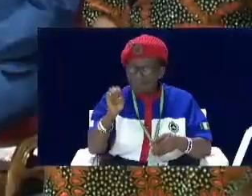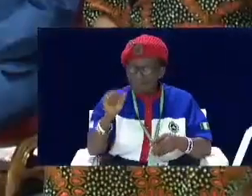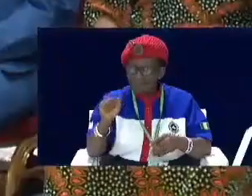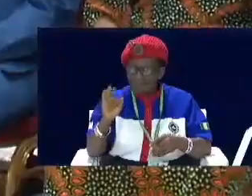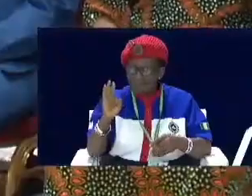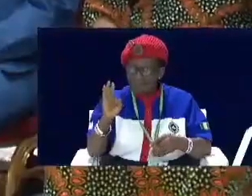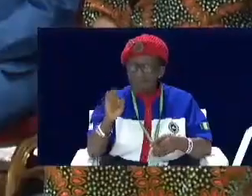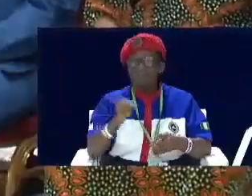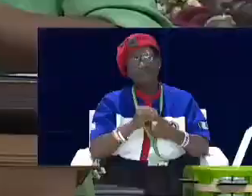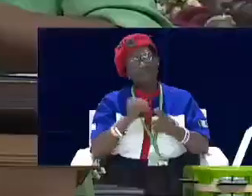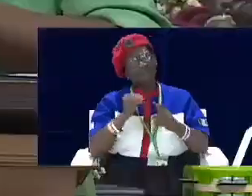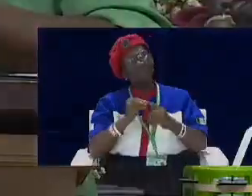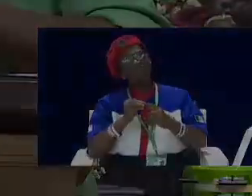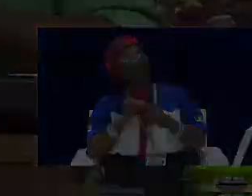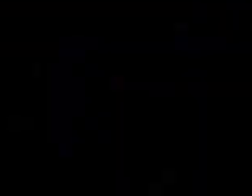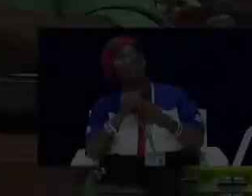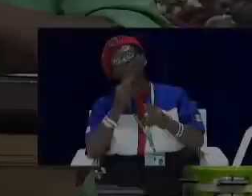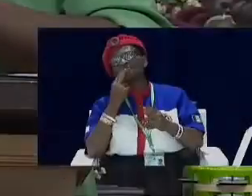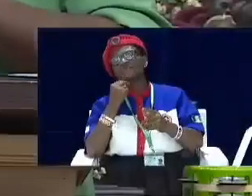abi ewuro.